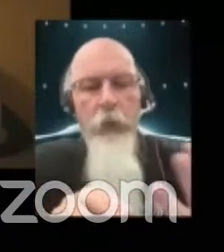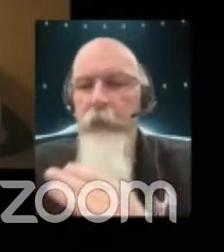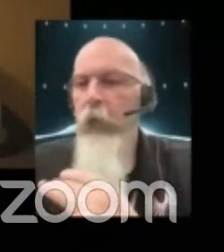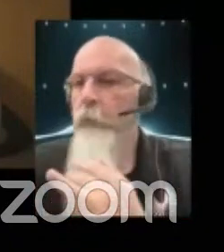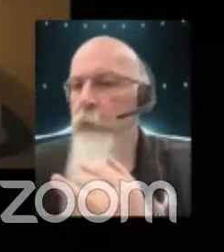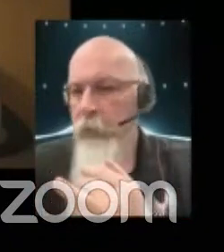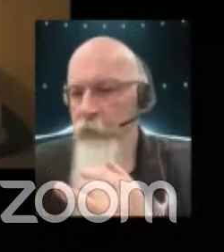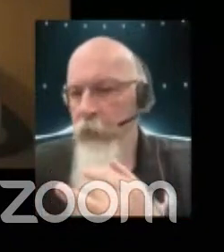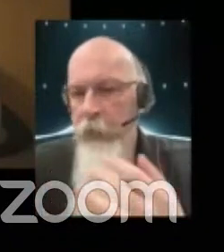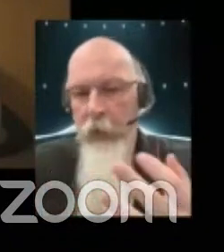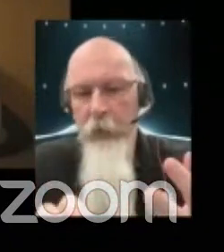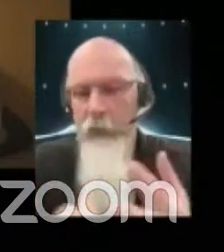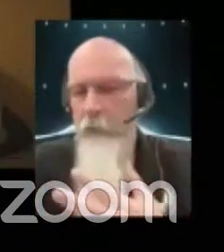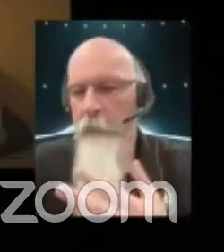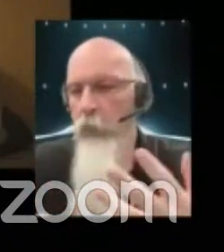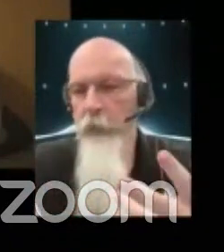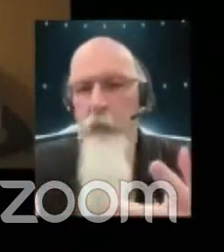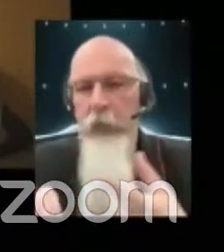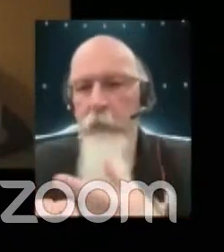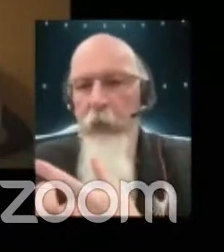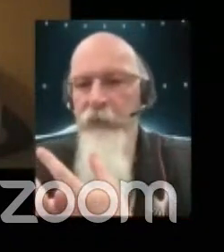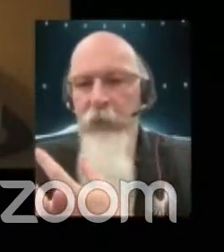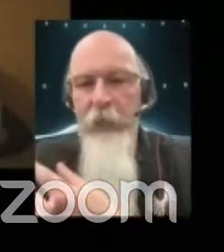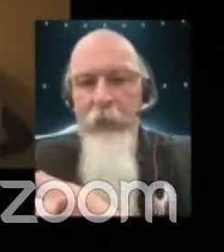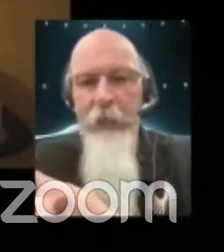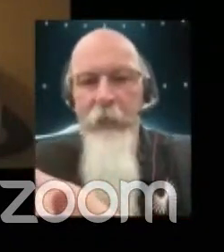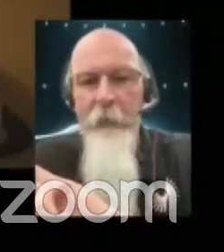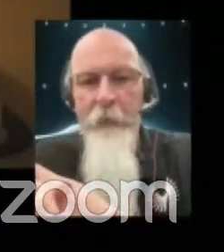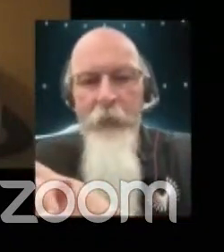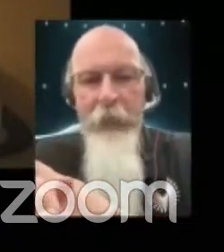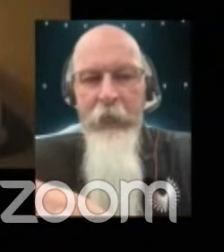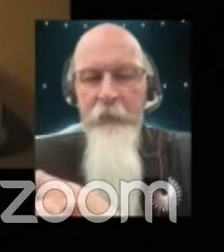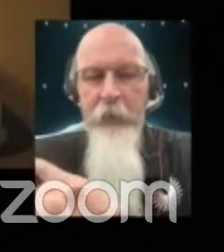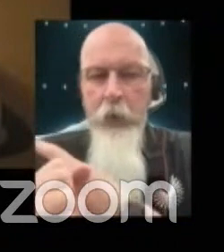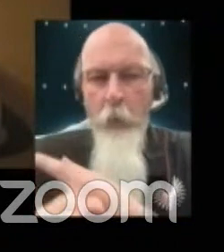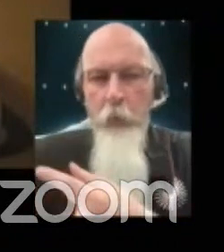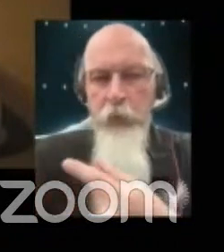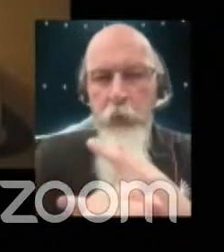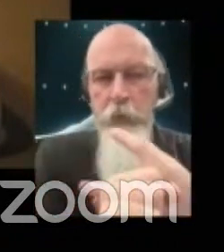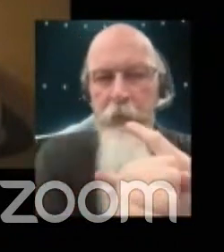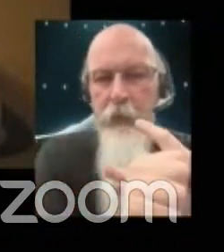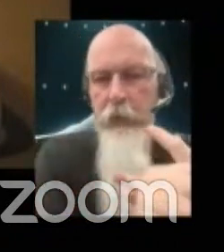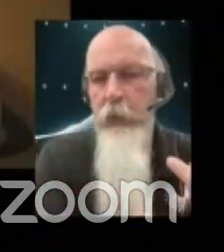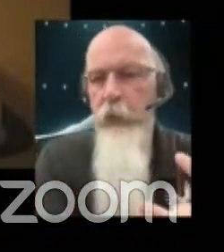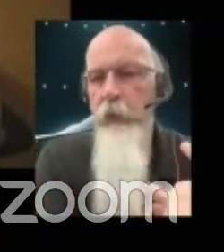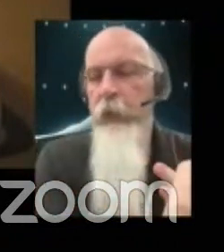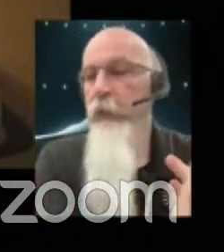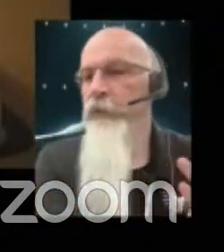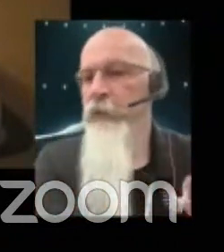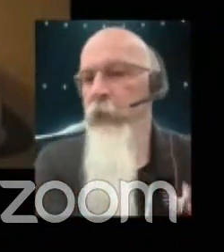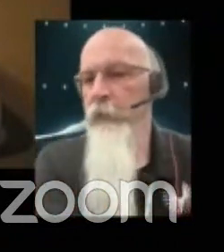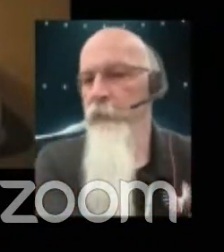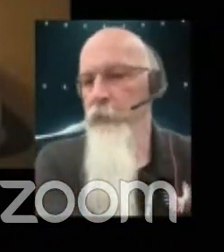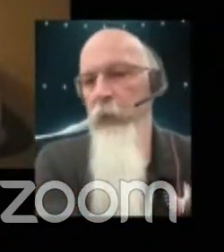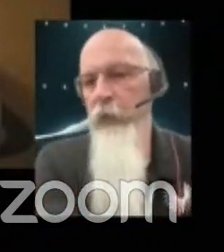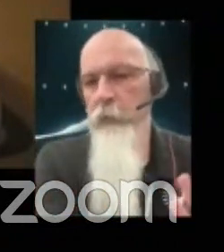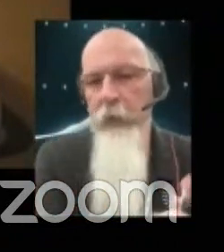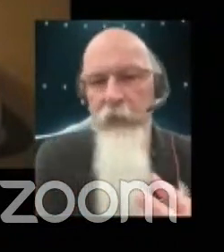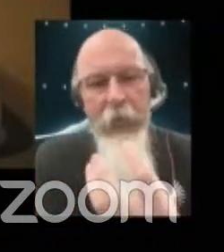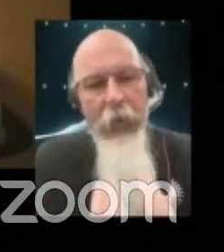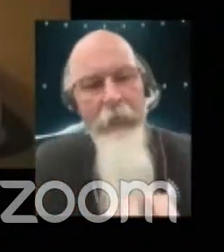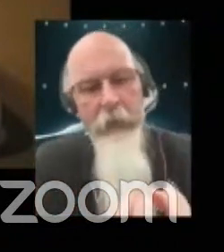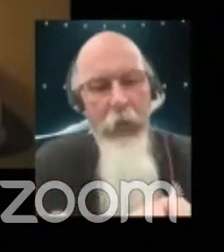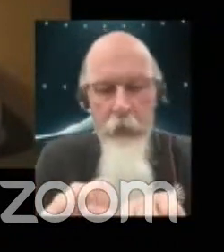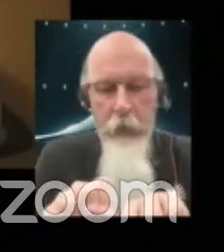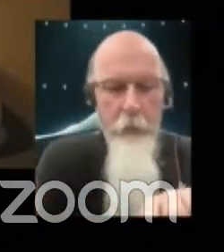we didn't help them understand the ethics the morals we didn't basically give them an opportunity to learn in a safe space